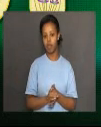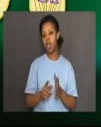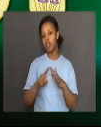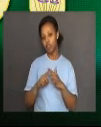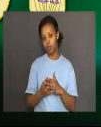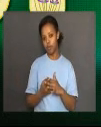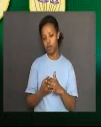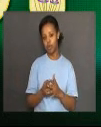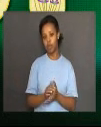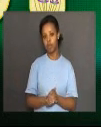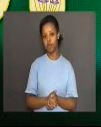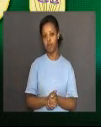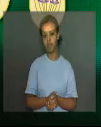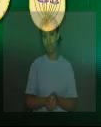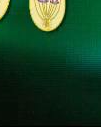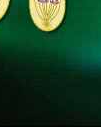Begin.